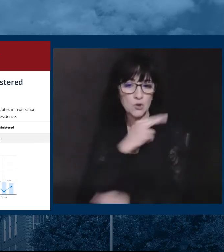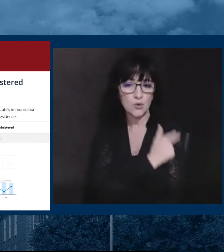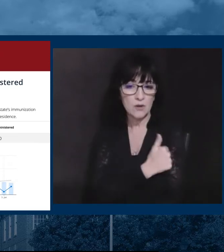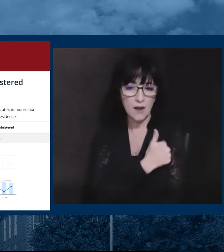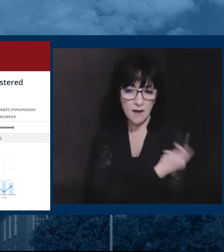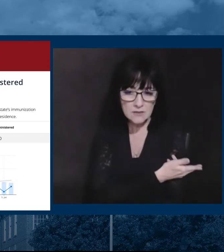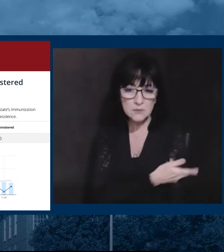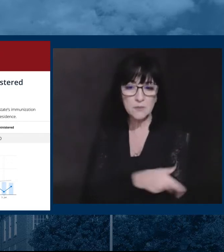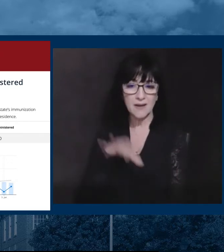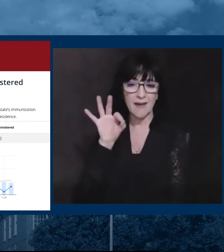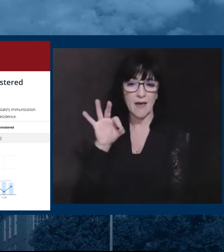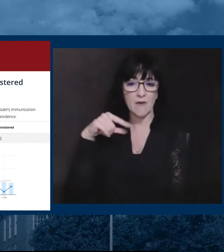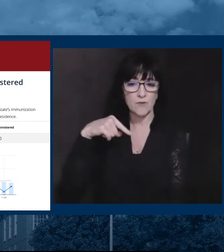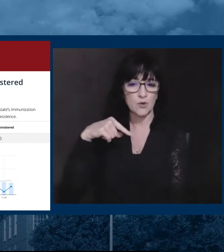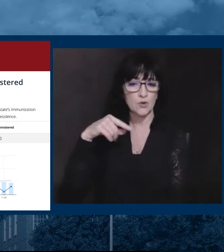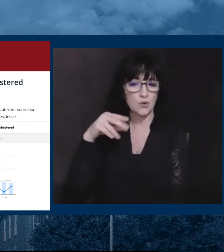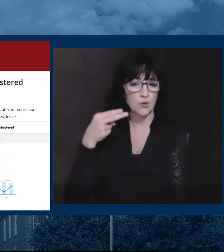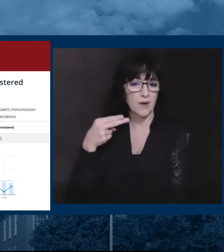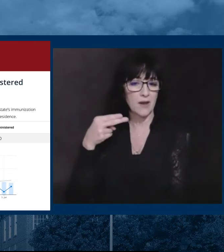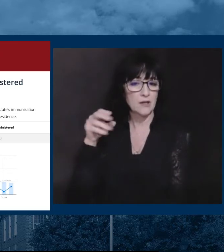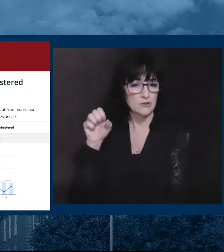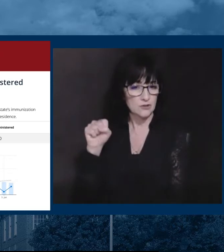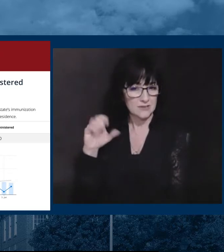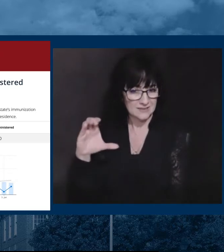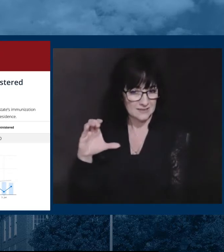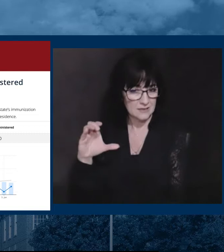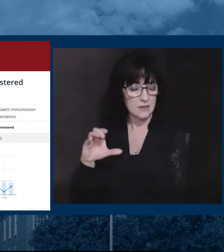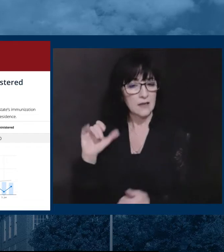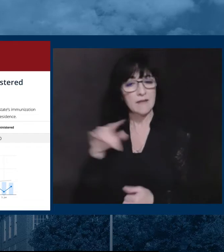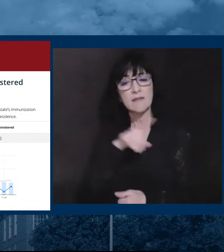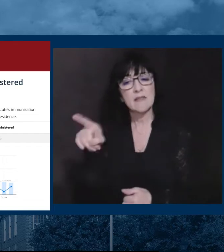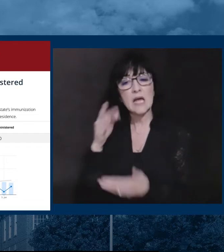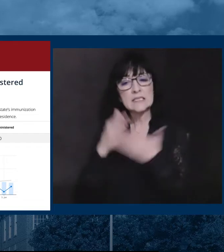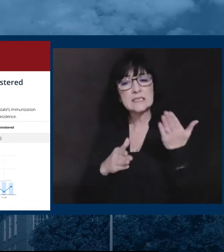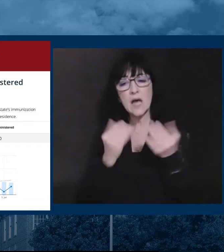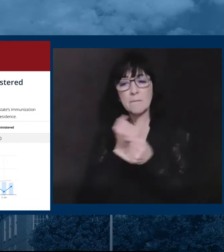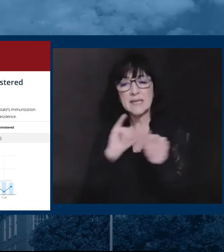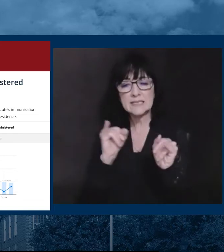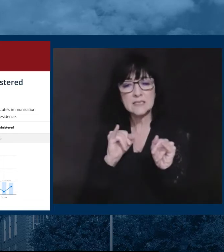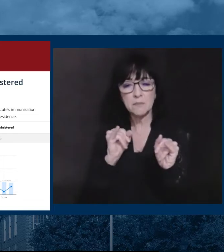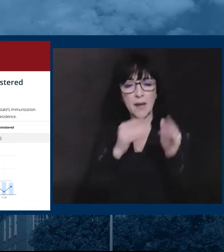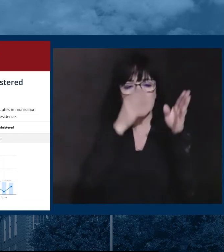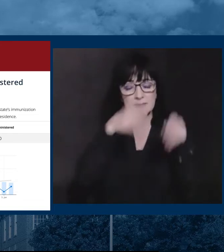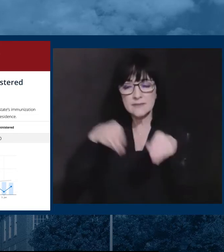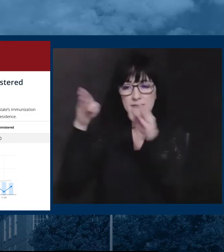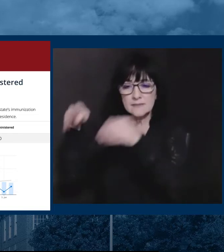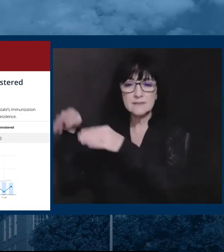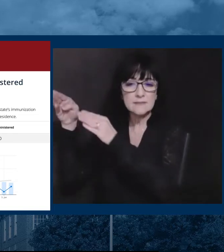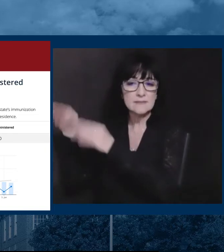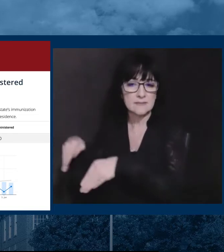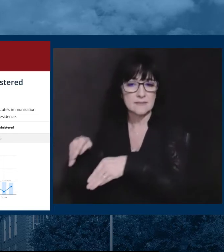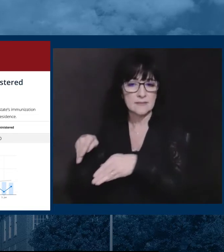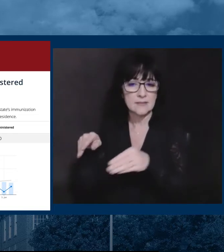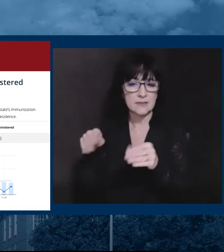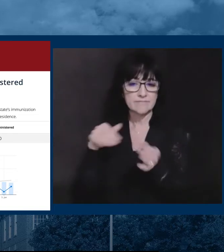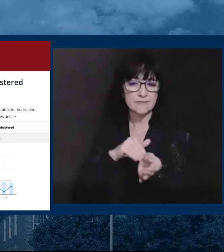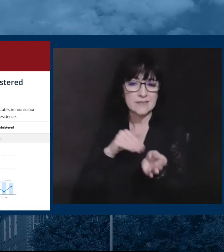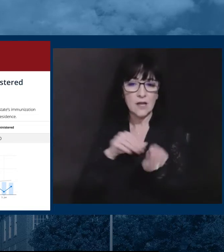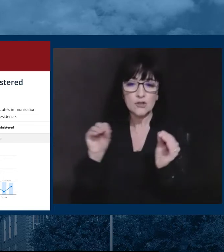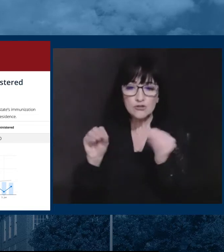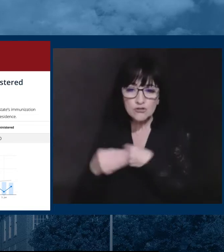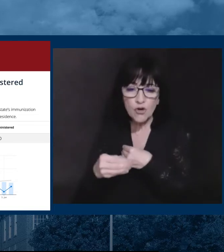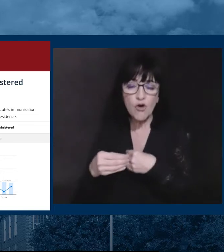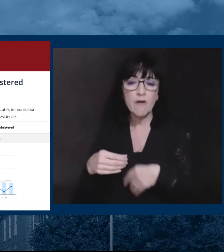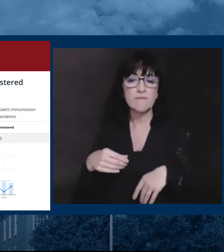FQHCs and a variety of other independent providers, is growing significantly each week. And we're getting more